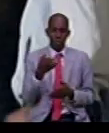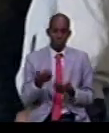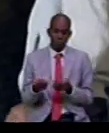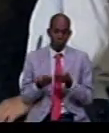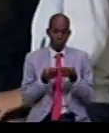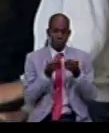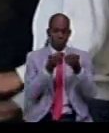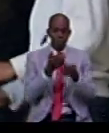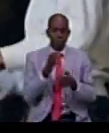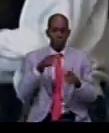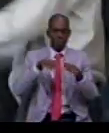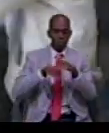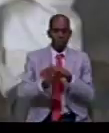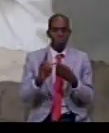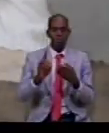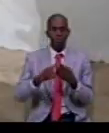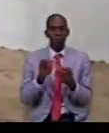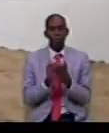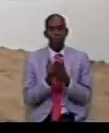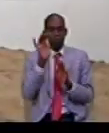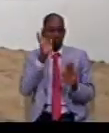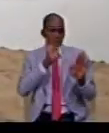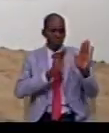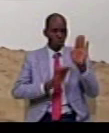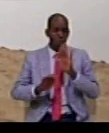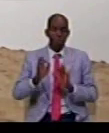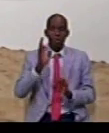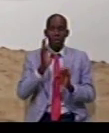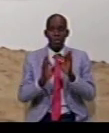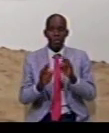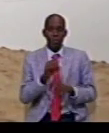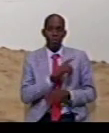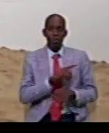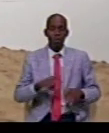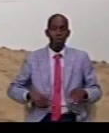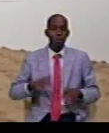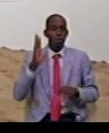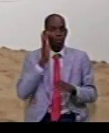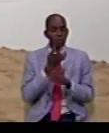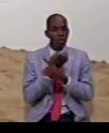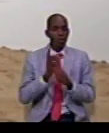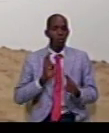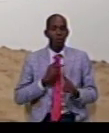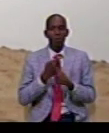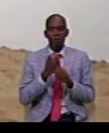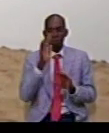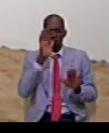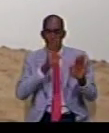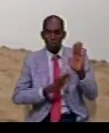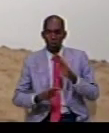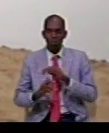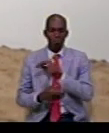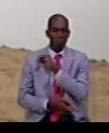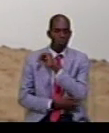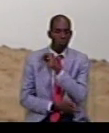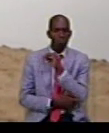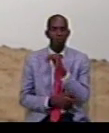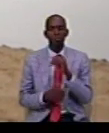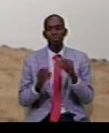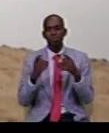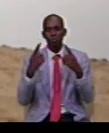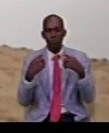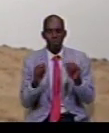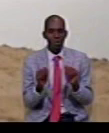that trouble. If the Lord is going to deliver us from trouble, from trial, from tribulation, from